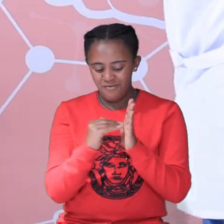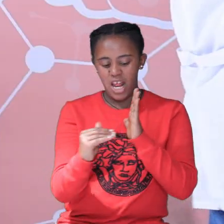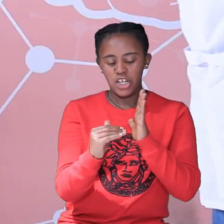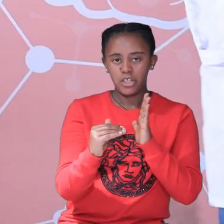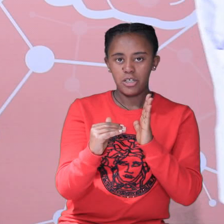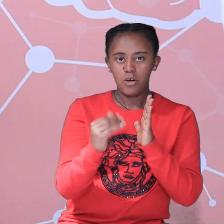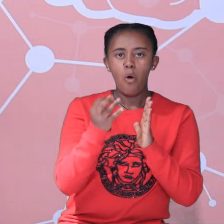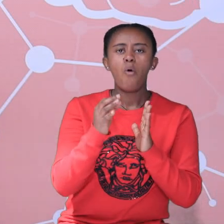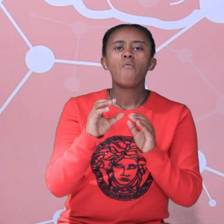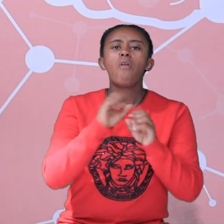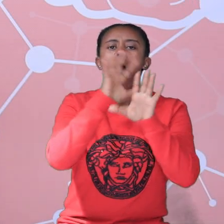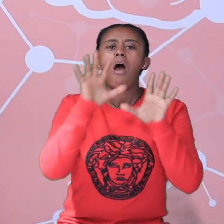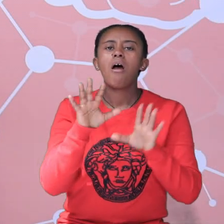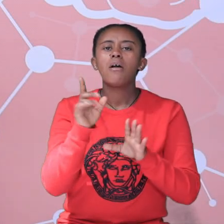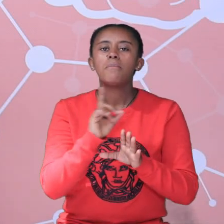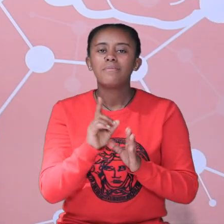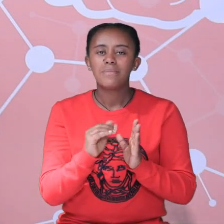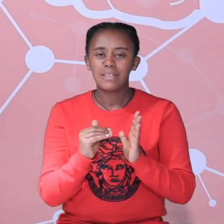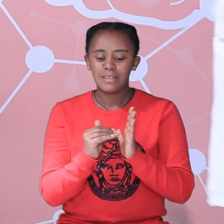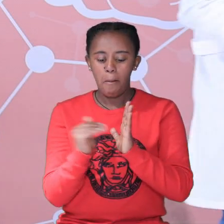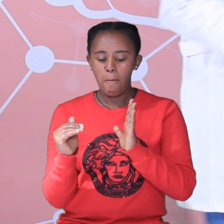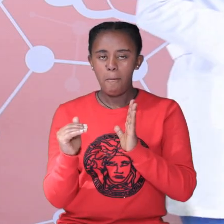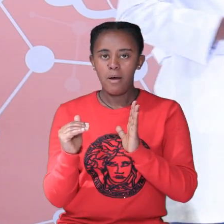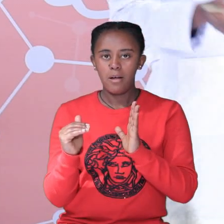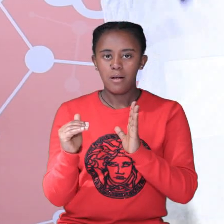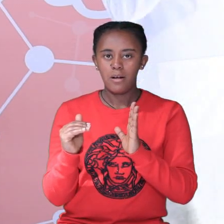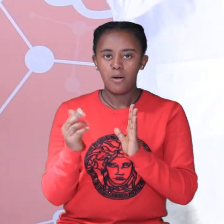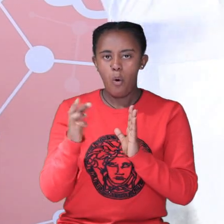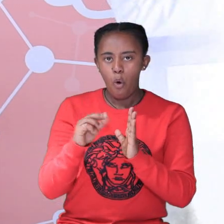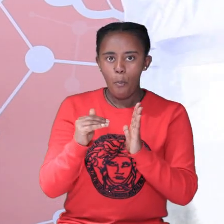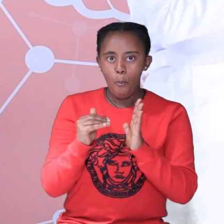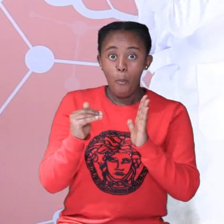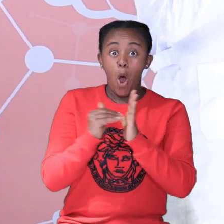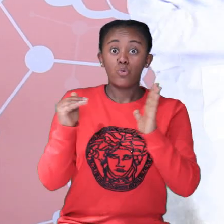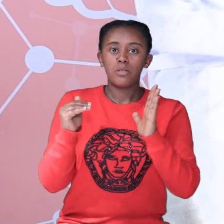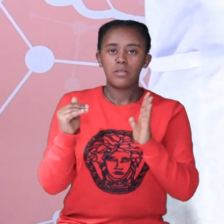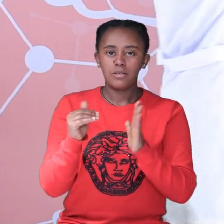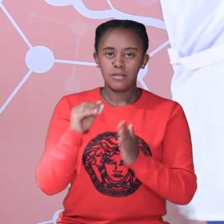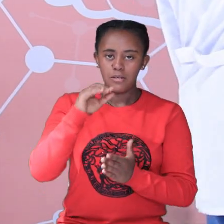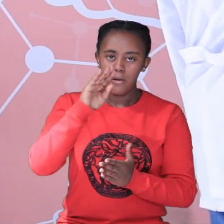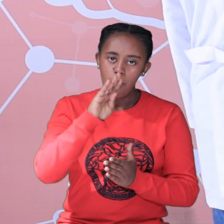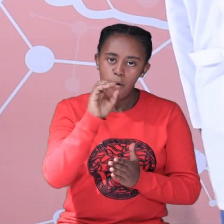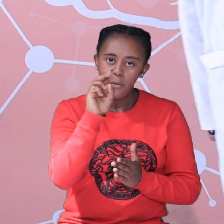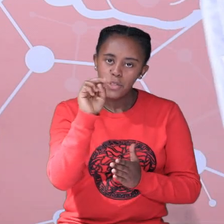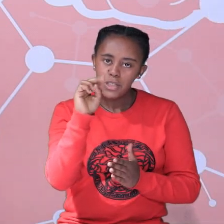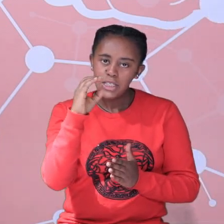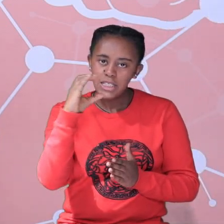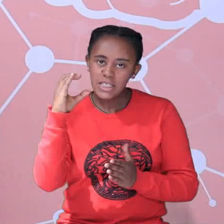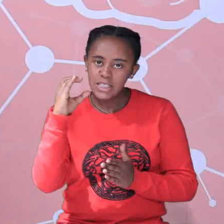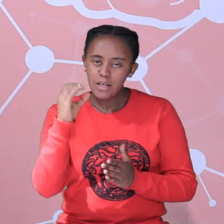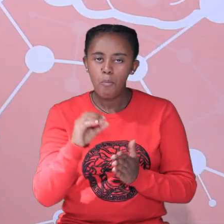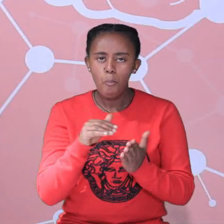is the turning back or bouncing of light rays.